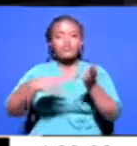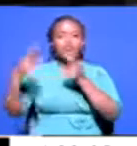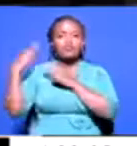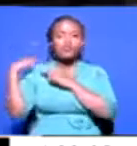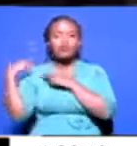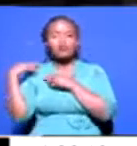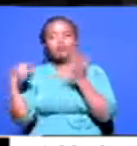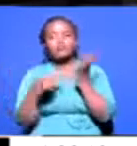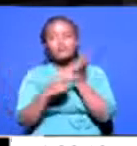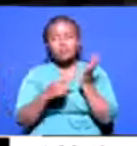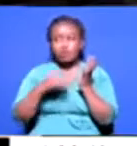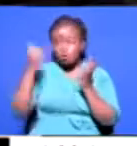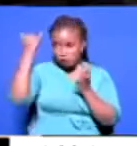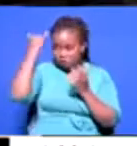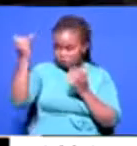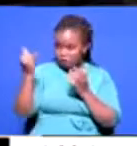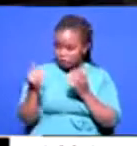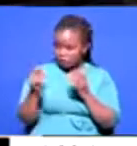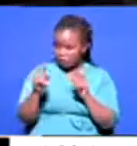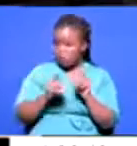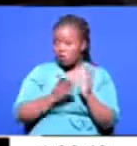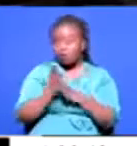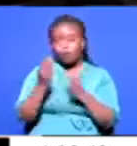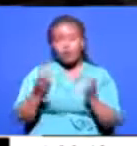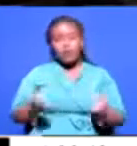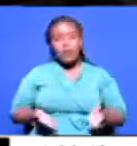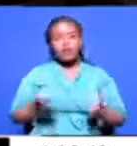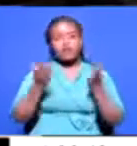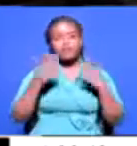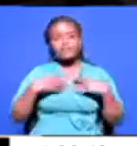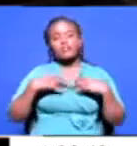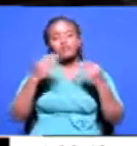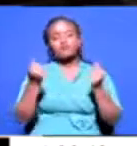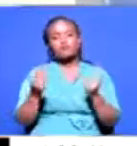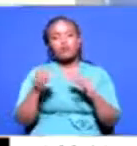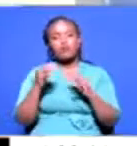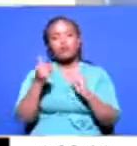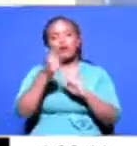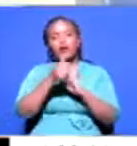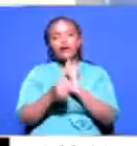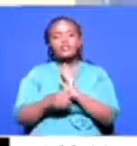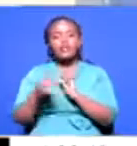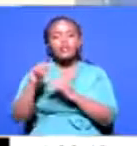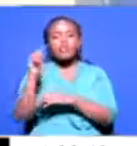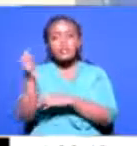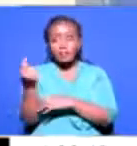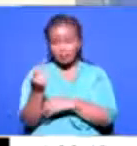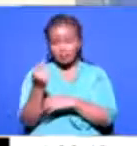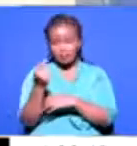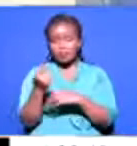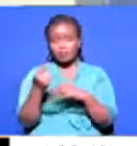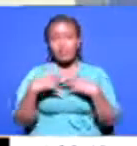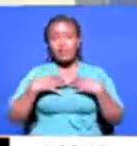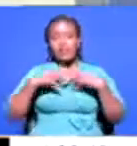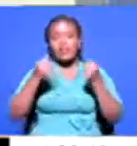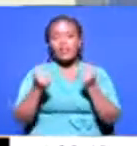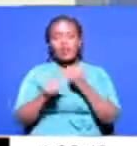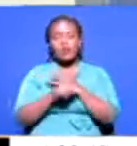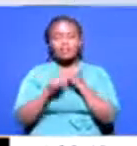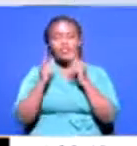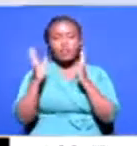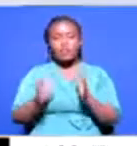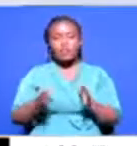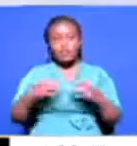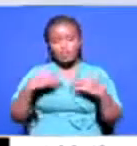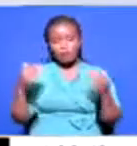healthcare financing and advancing the universal health coverage agenda in Kenya, healthcare stakeholders have converged to further strengthen Kenya's health